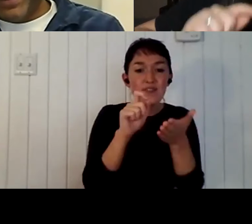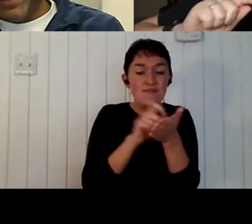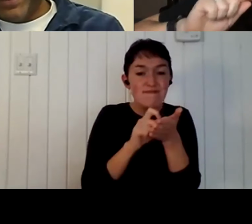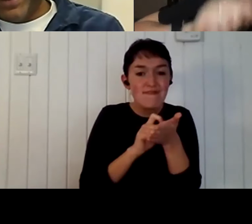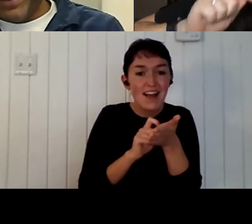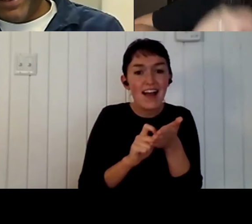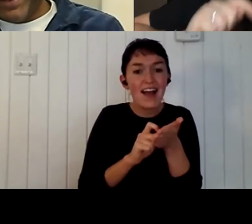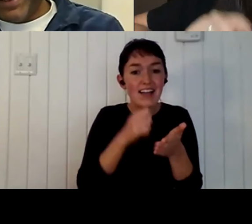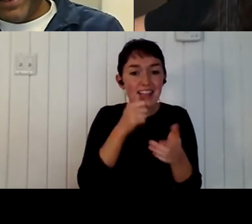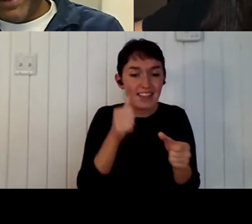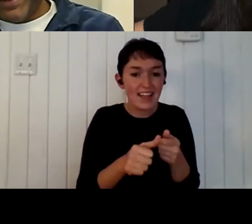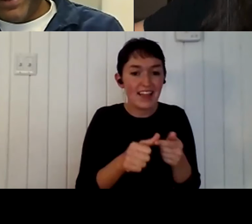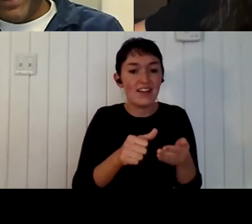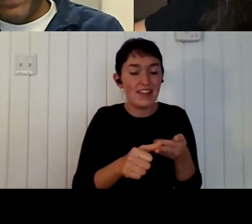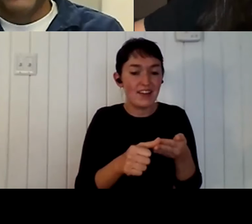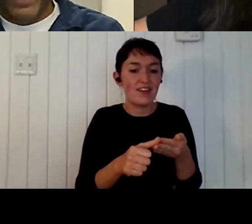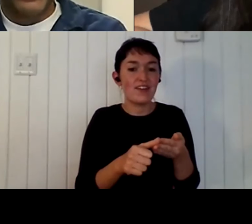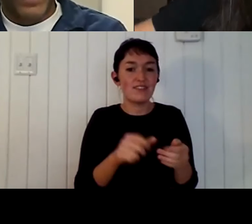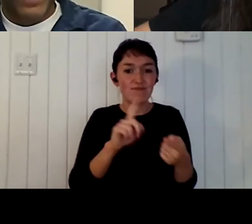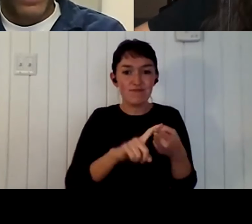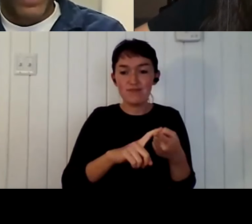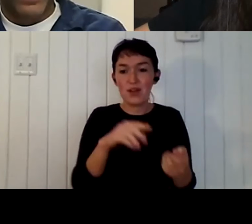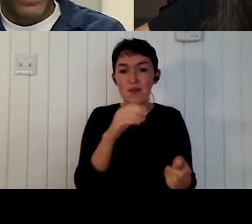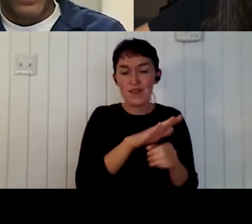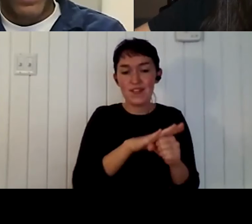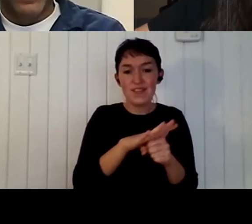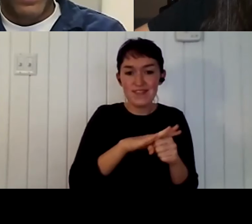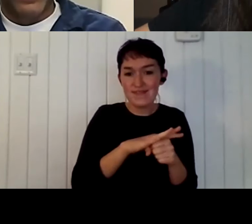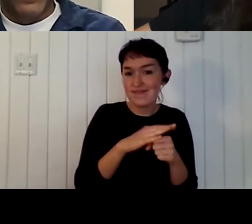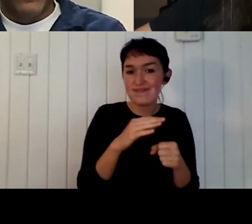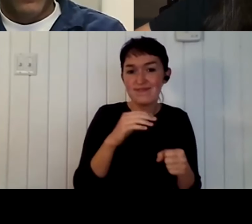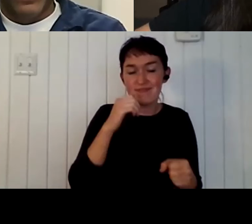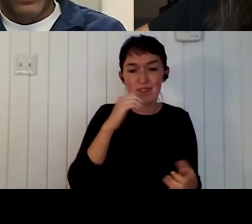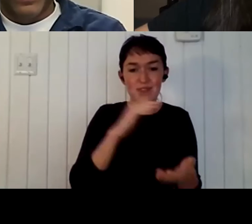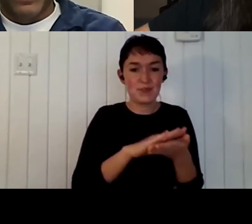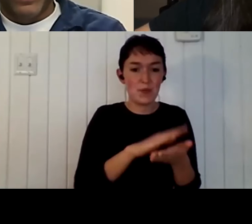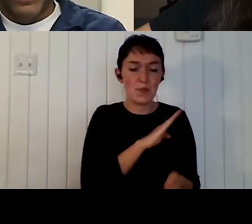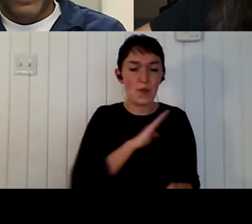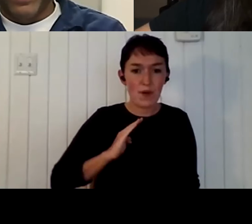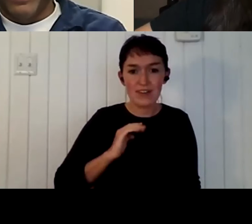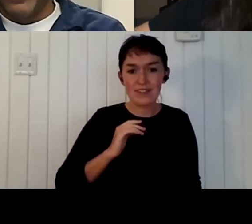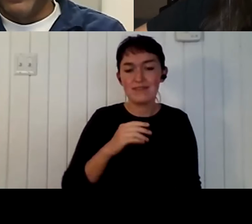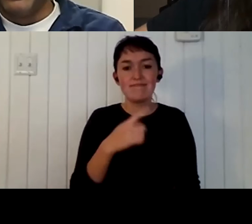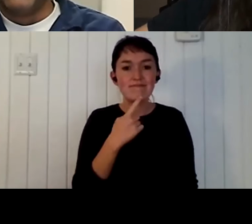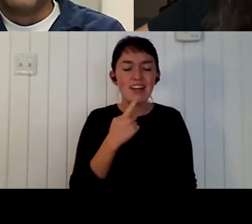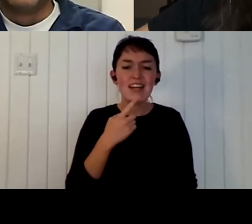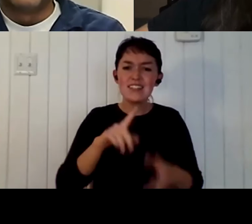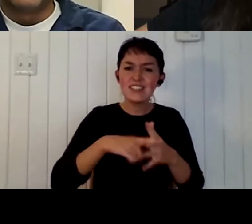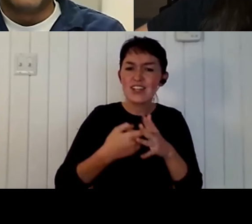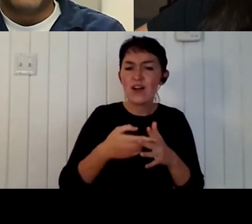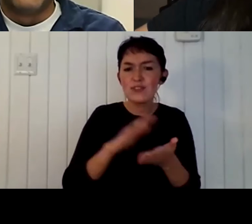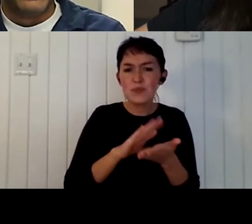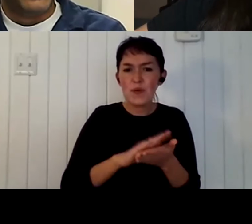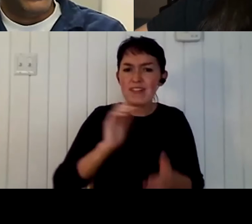board and tell them to start school later. I would have appreciated that as an 18-year-old. And I bet teachers would appreciate it too, because my God, too